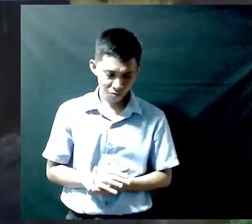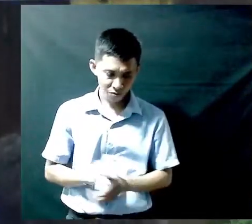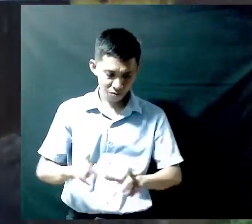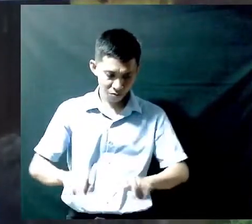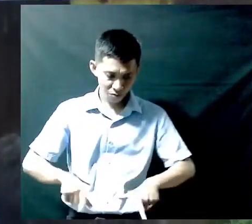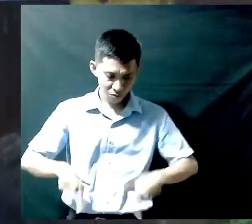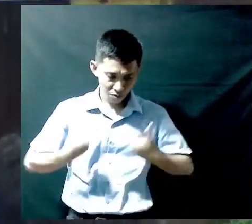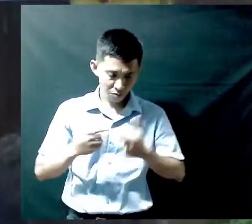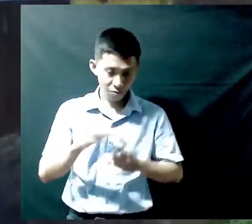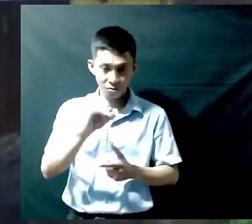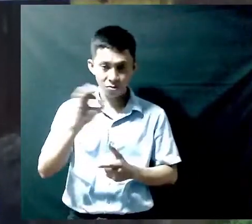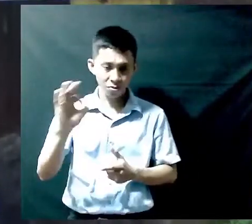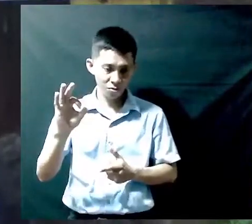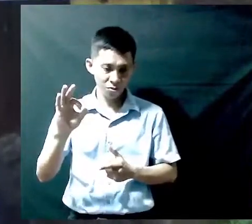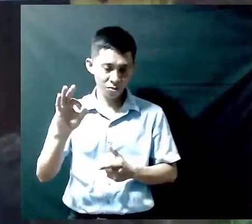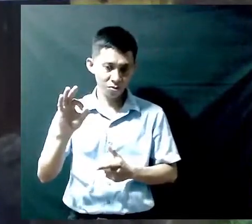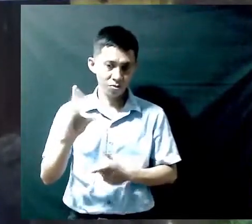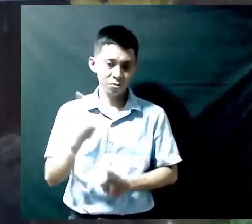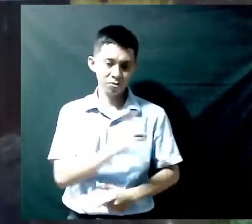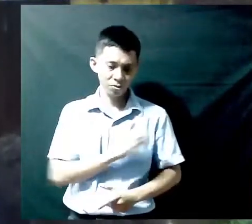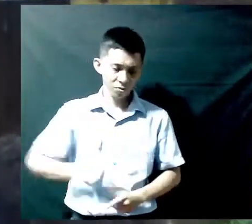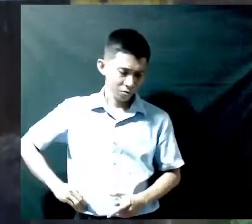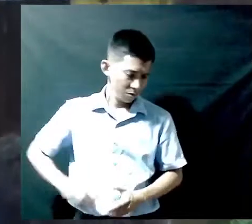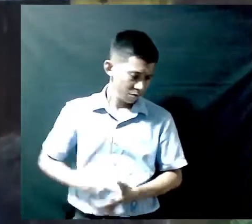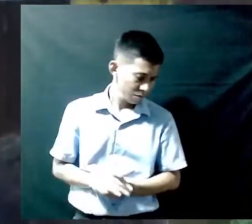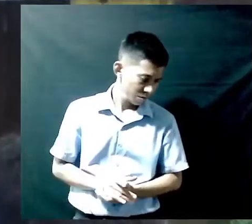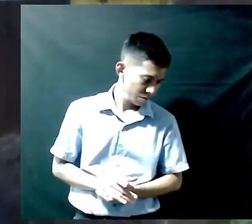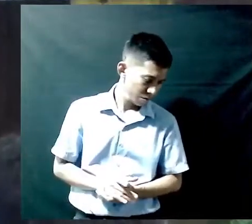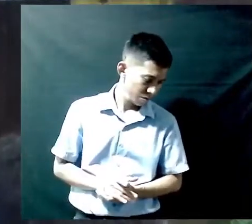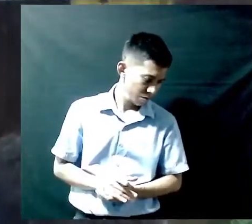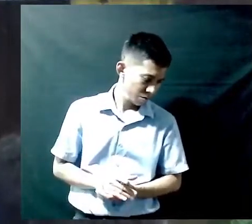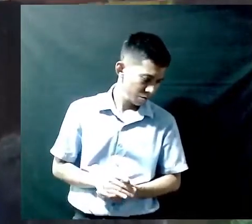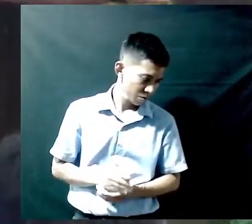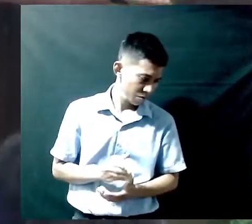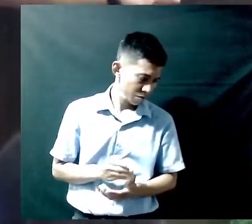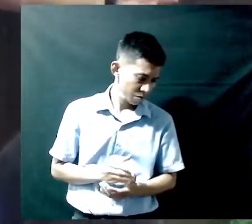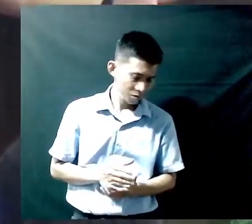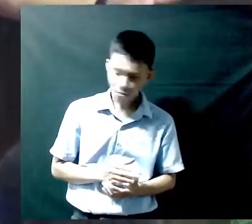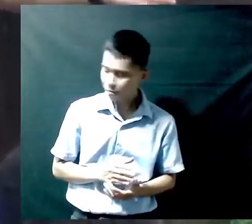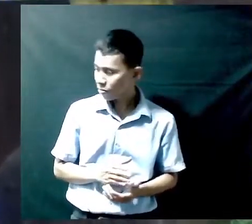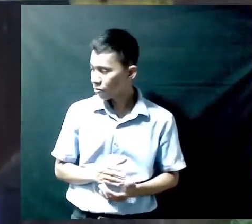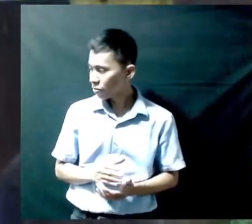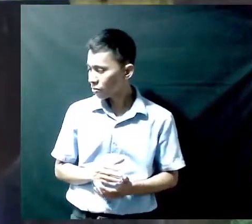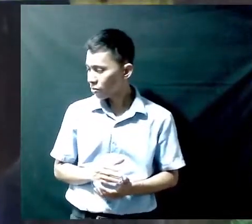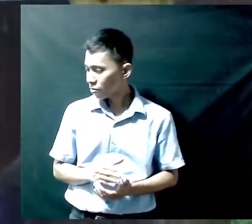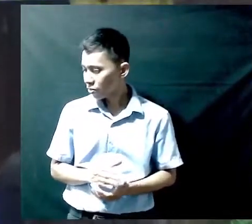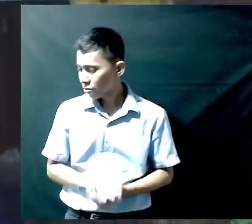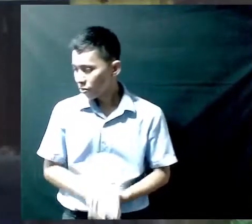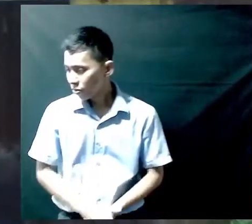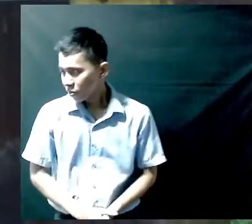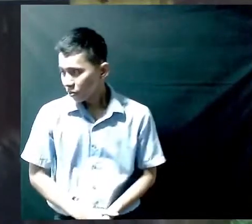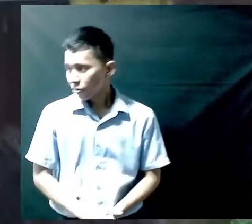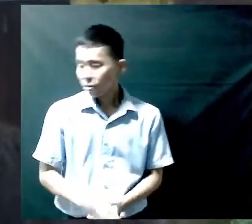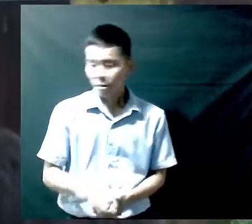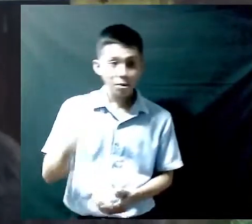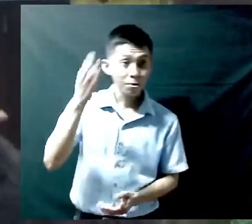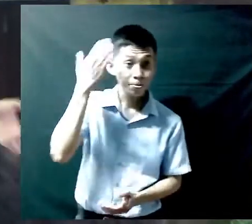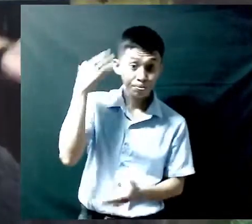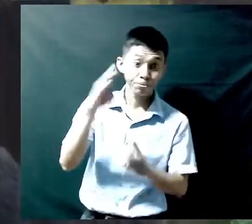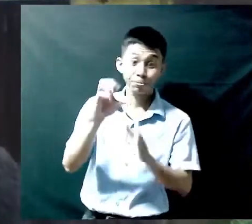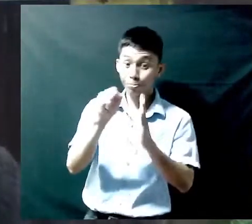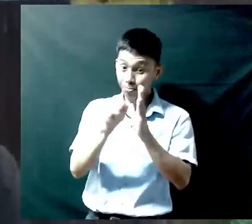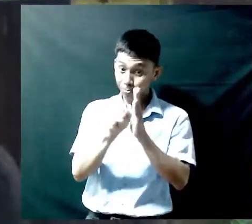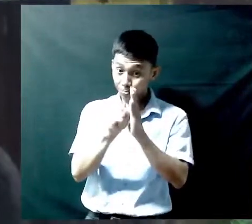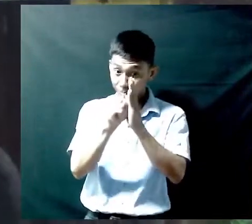Samuel sa early first maybe 15 chapters ng Book of Samuel. And then inanoint niya si Saul. And